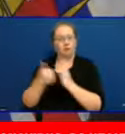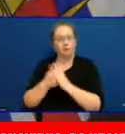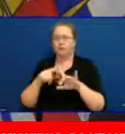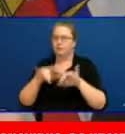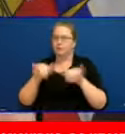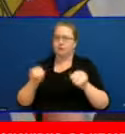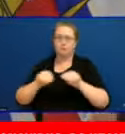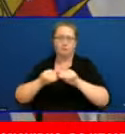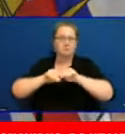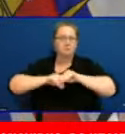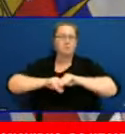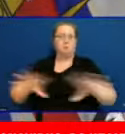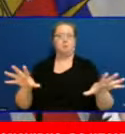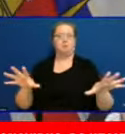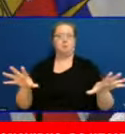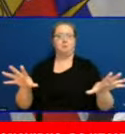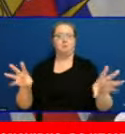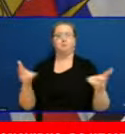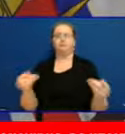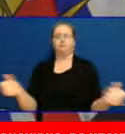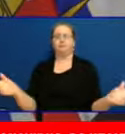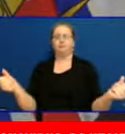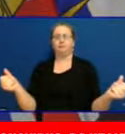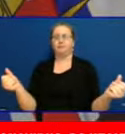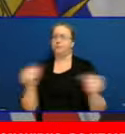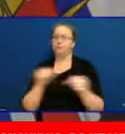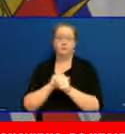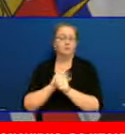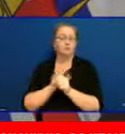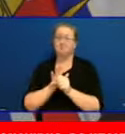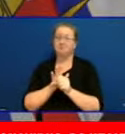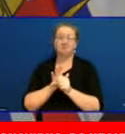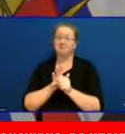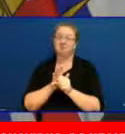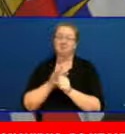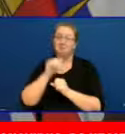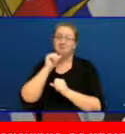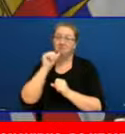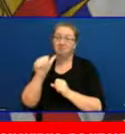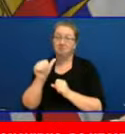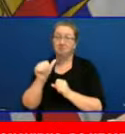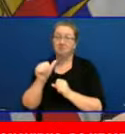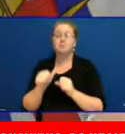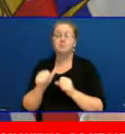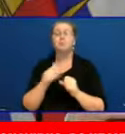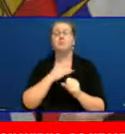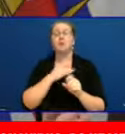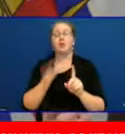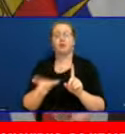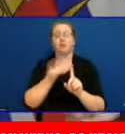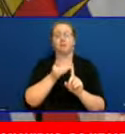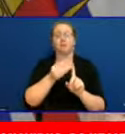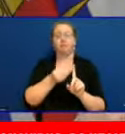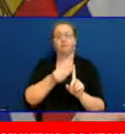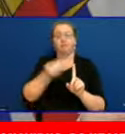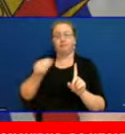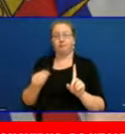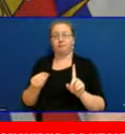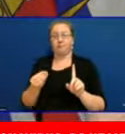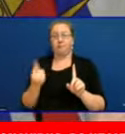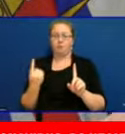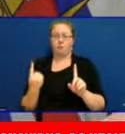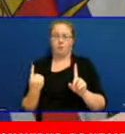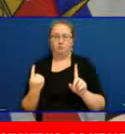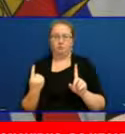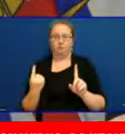through everybody. It's sporadic. Most people don't transmit, or they transmit to one other person,